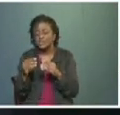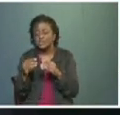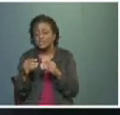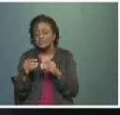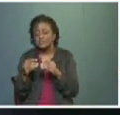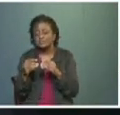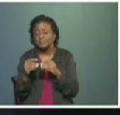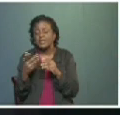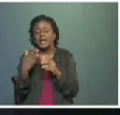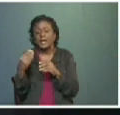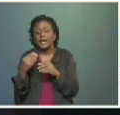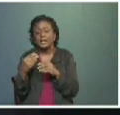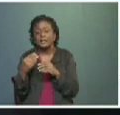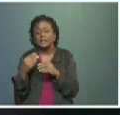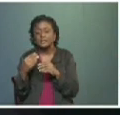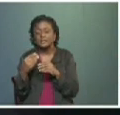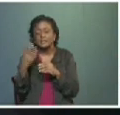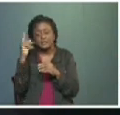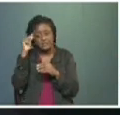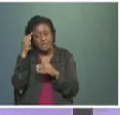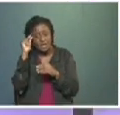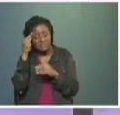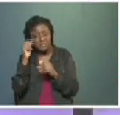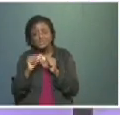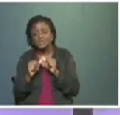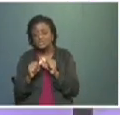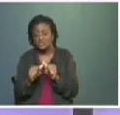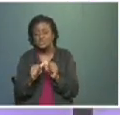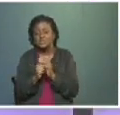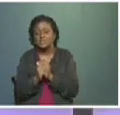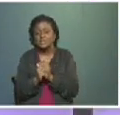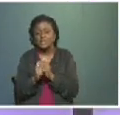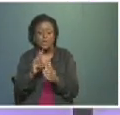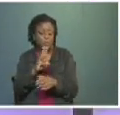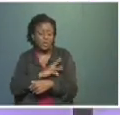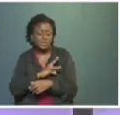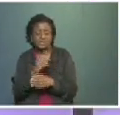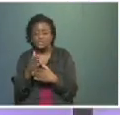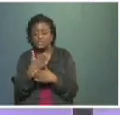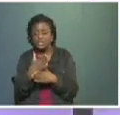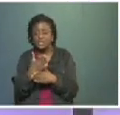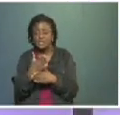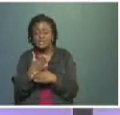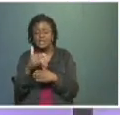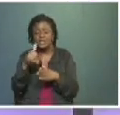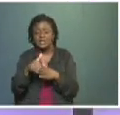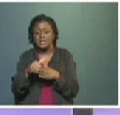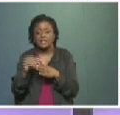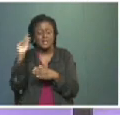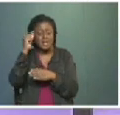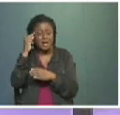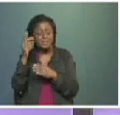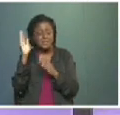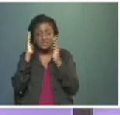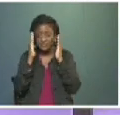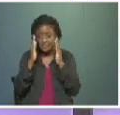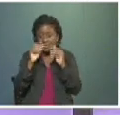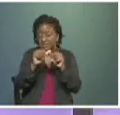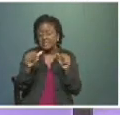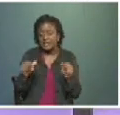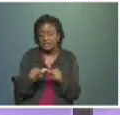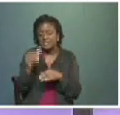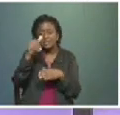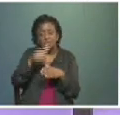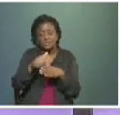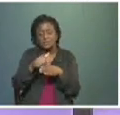maturity and government continuity. Now, Watson also sharing that in terms of the government's focus areas, this